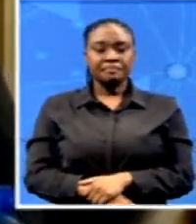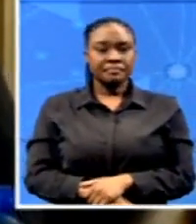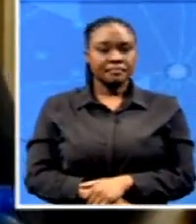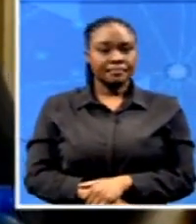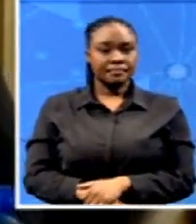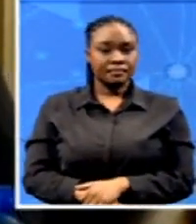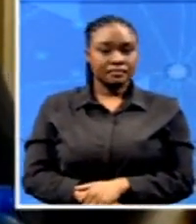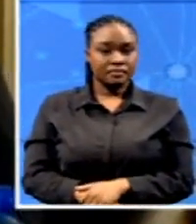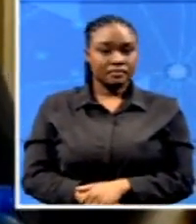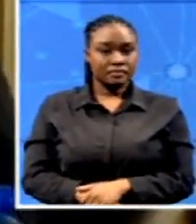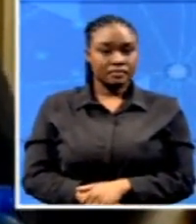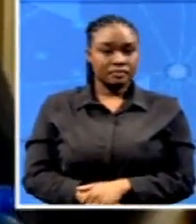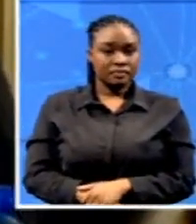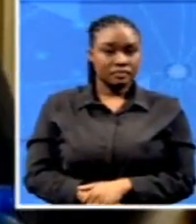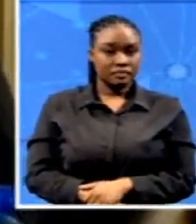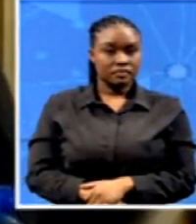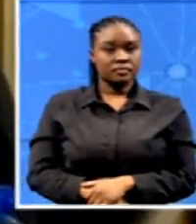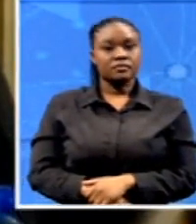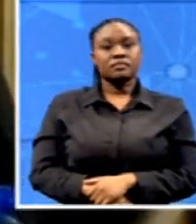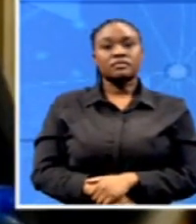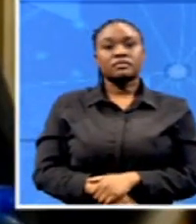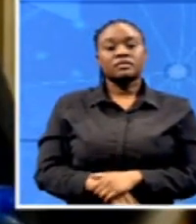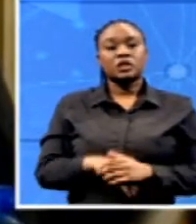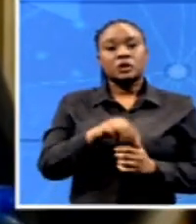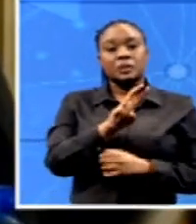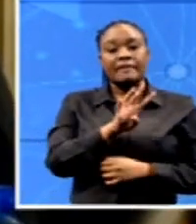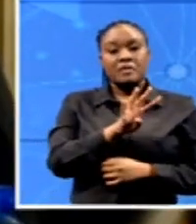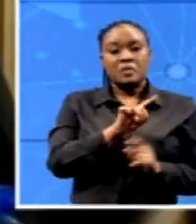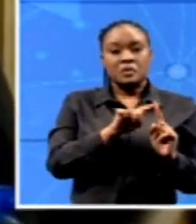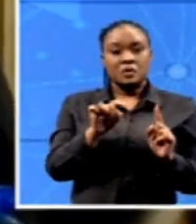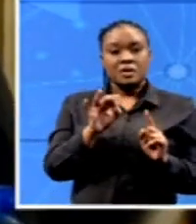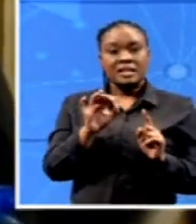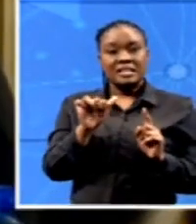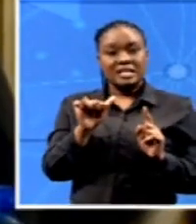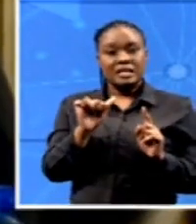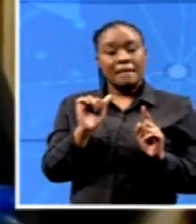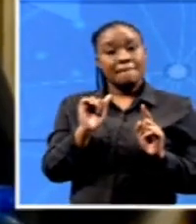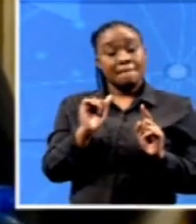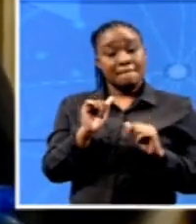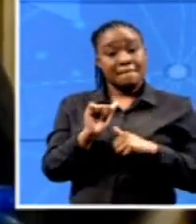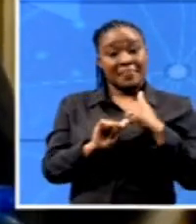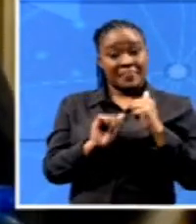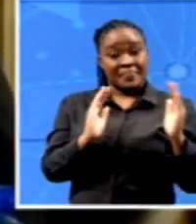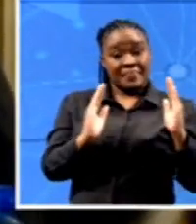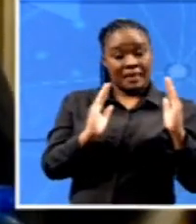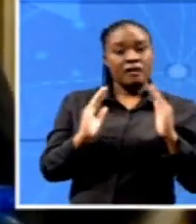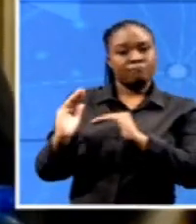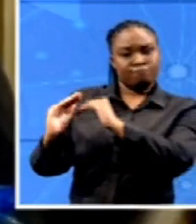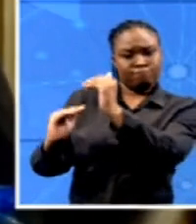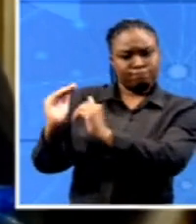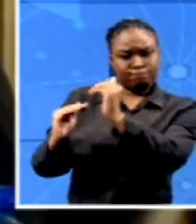to 36 months in terms of construction time. That's the quickest we can get this capacity on the grid.